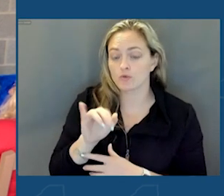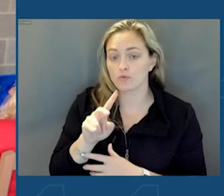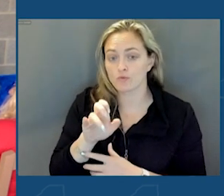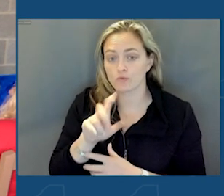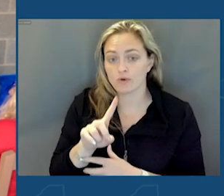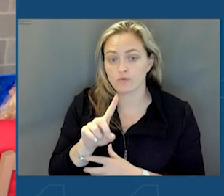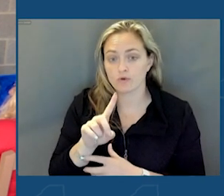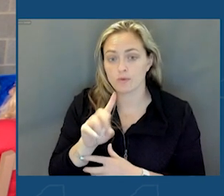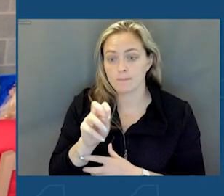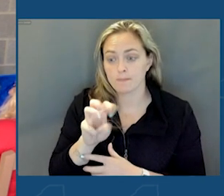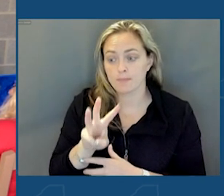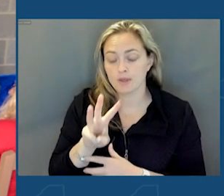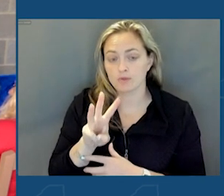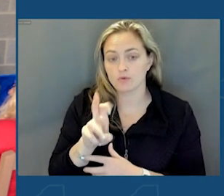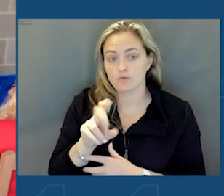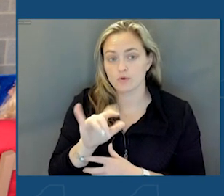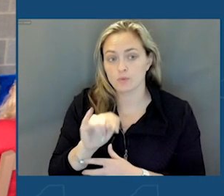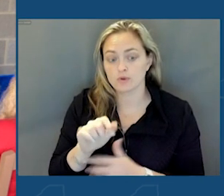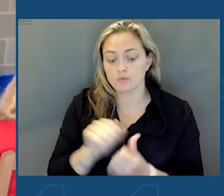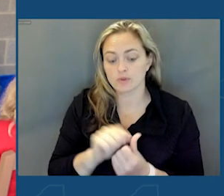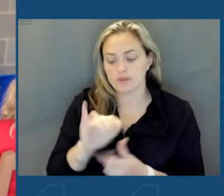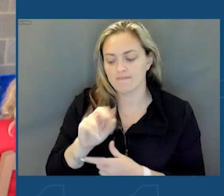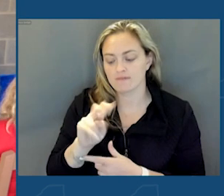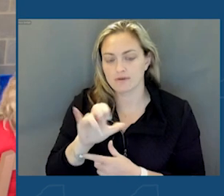the invocation.